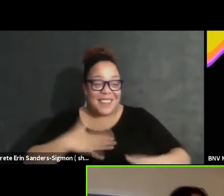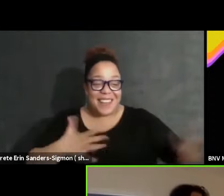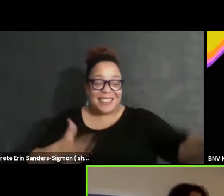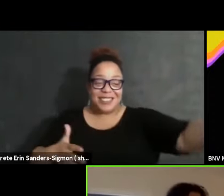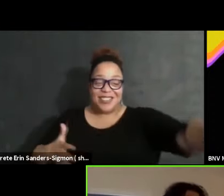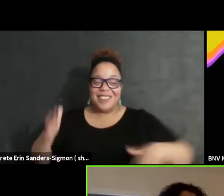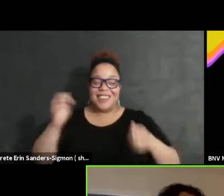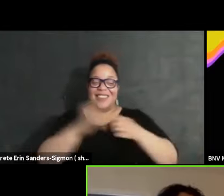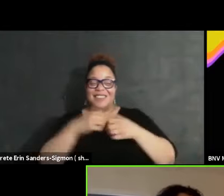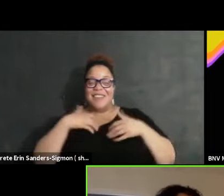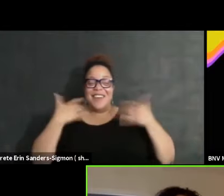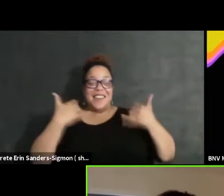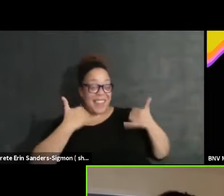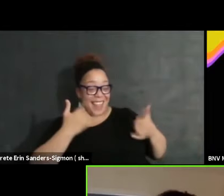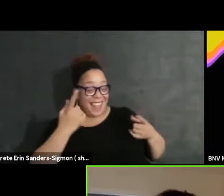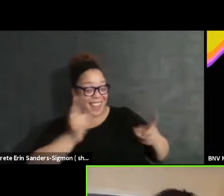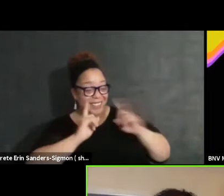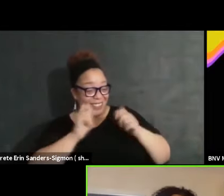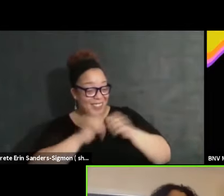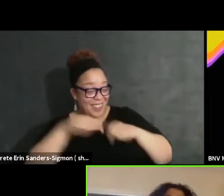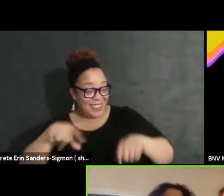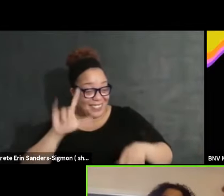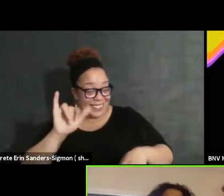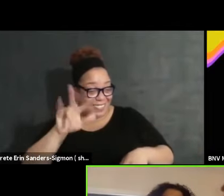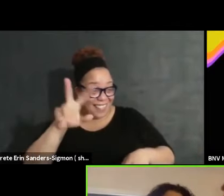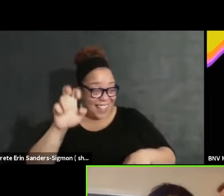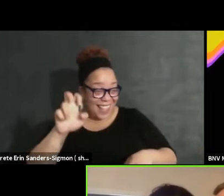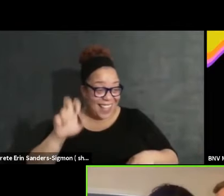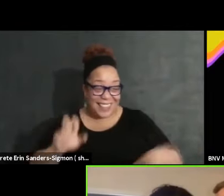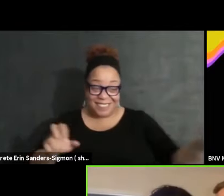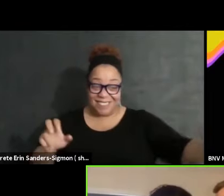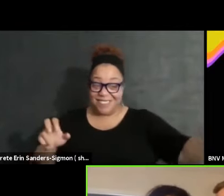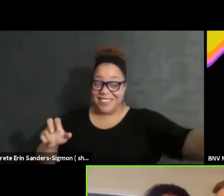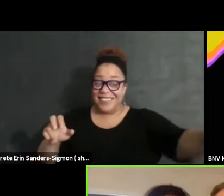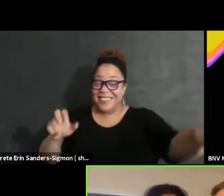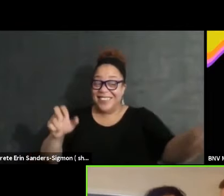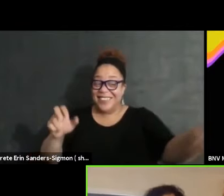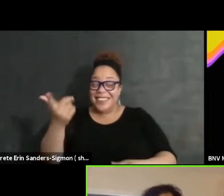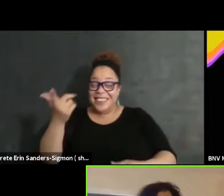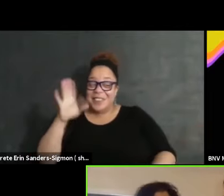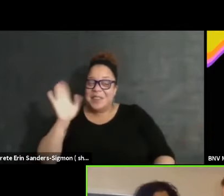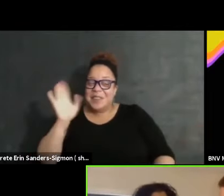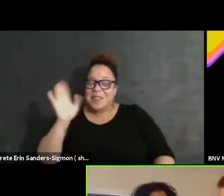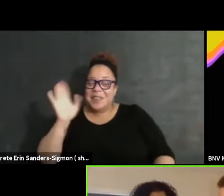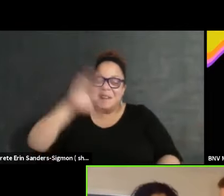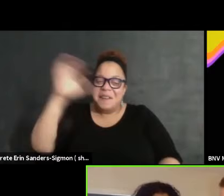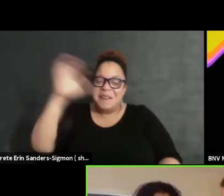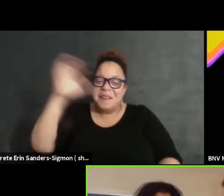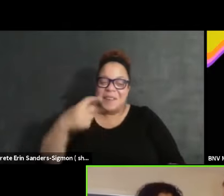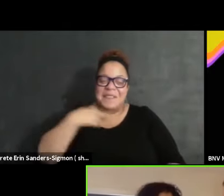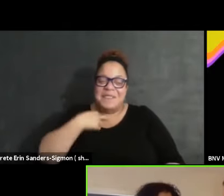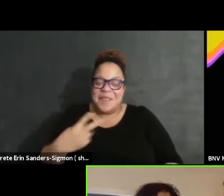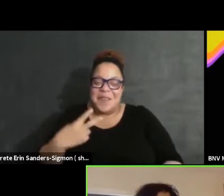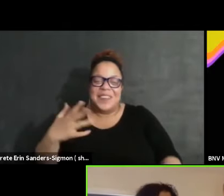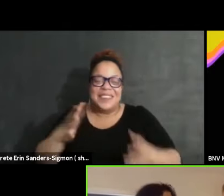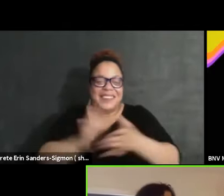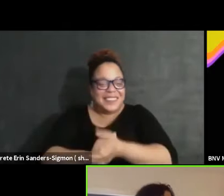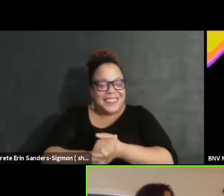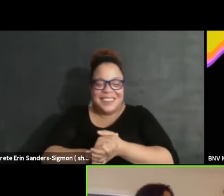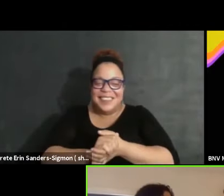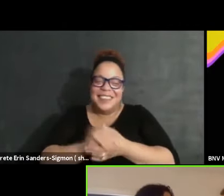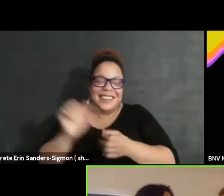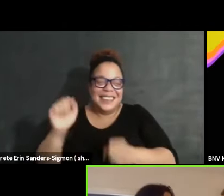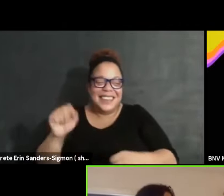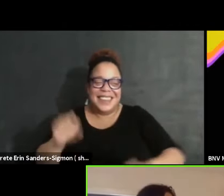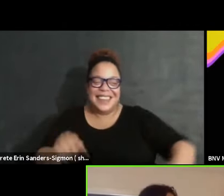live. We're sort of brave older voices. We are. I don't know how brave we are. This is just probably compromised. Resigned ancient voices. Yeah. But I'm just. I